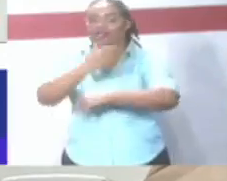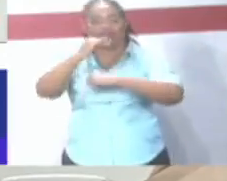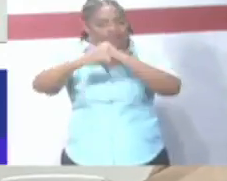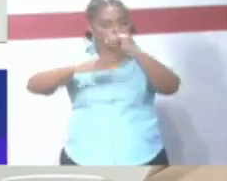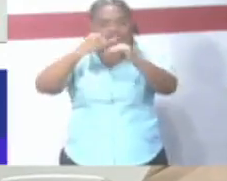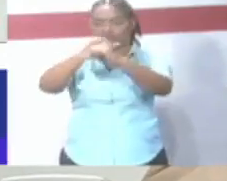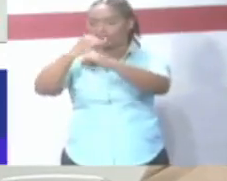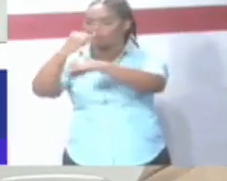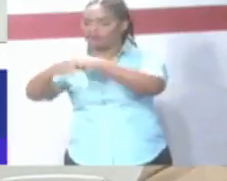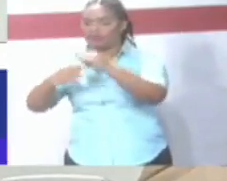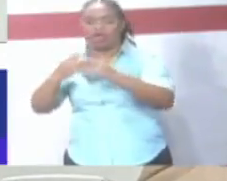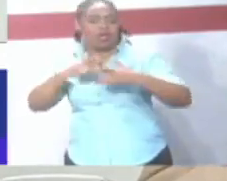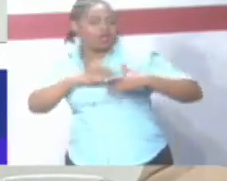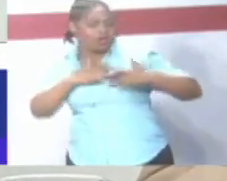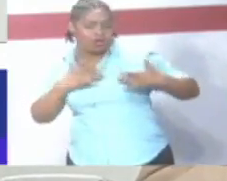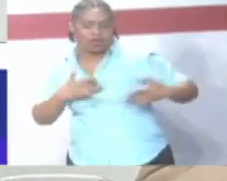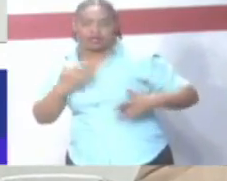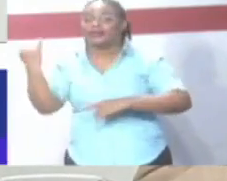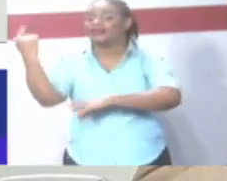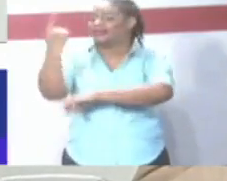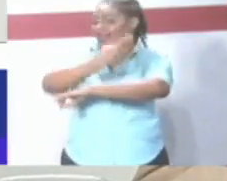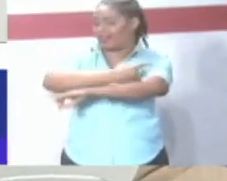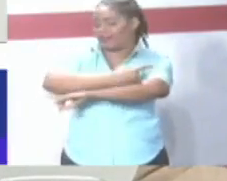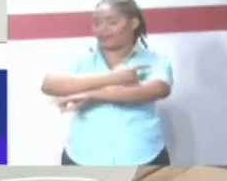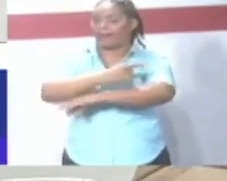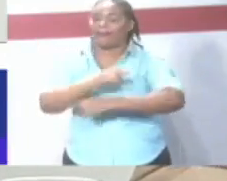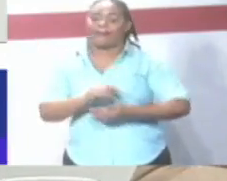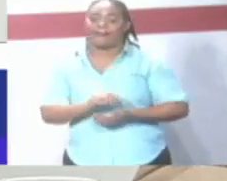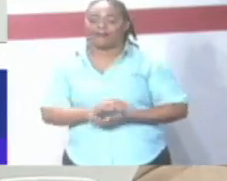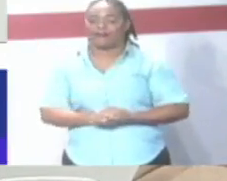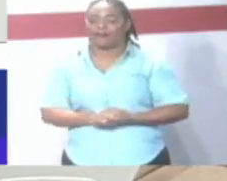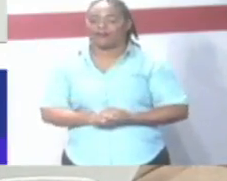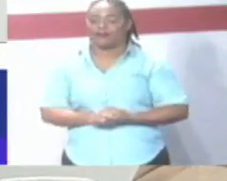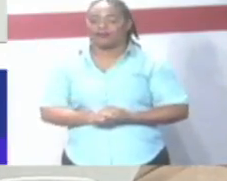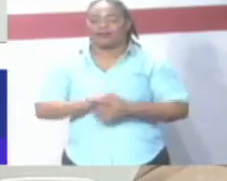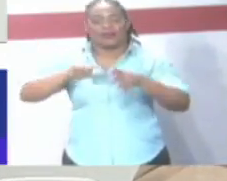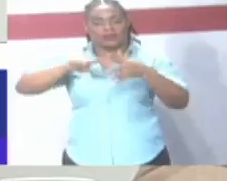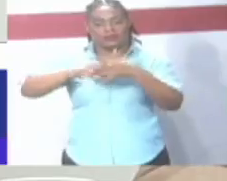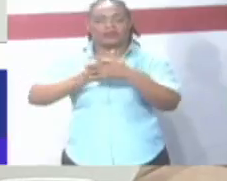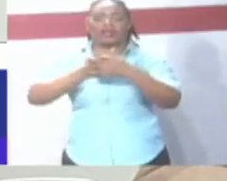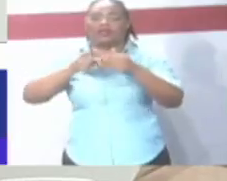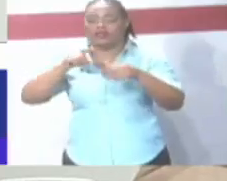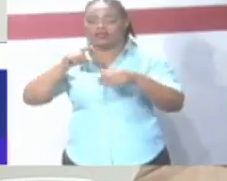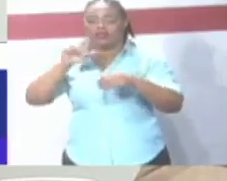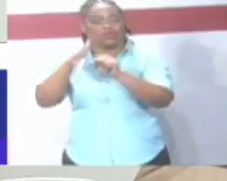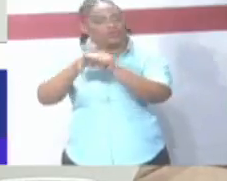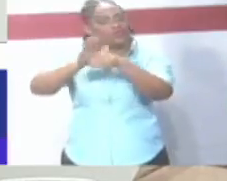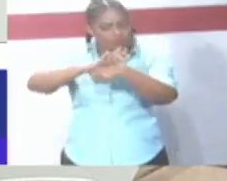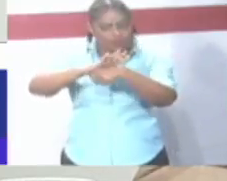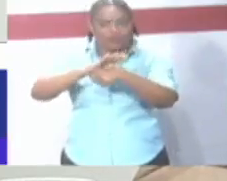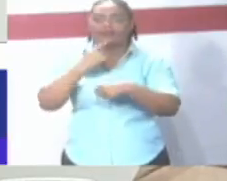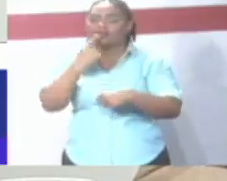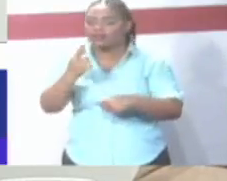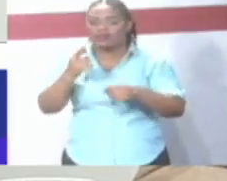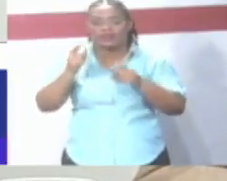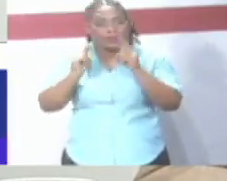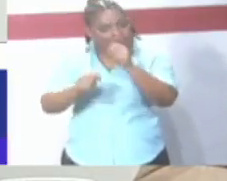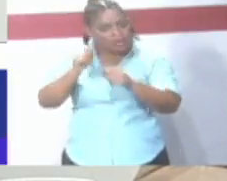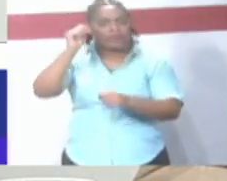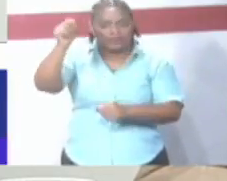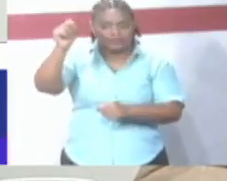beginning of this pandemic and even before, we have stated that Trinidad and Tobago is one of the unhealthiest